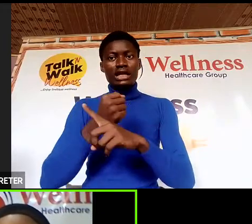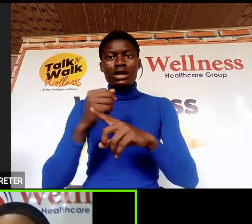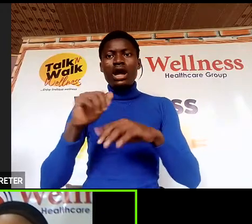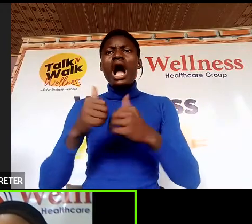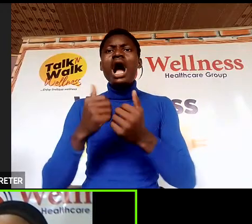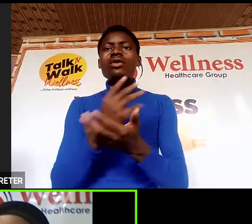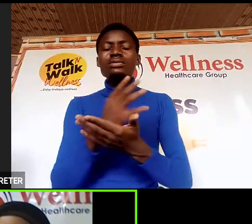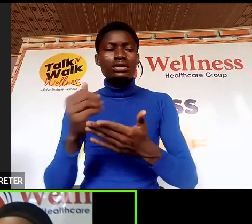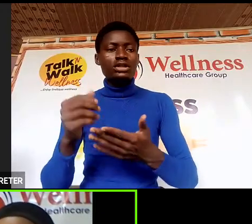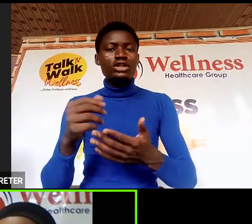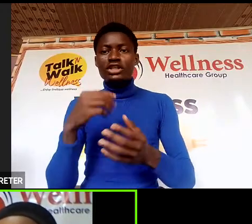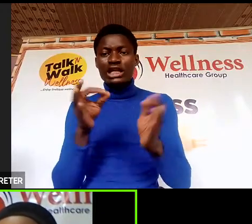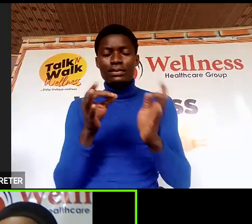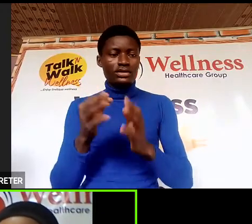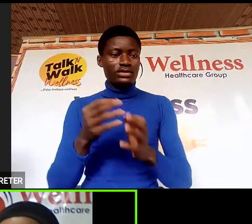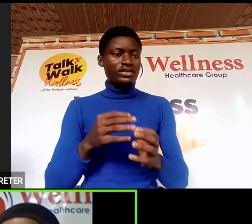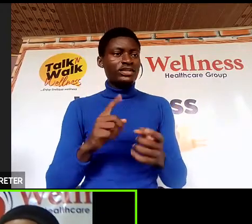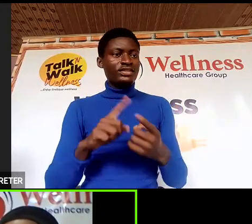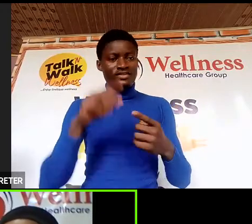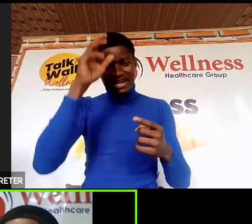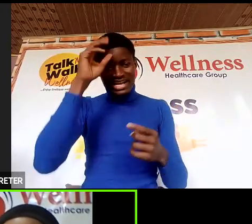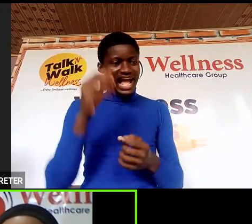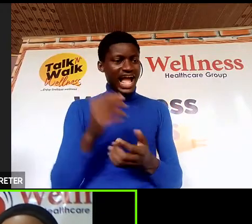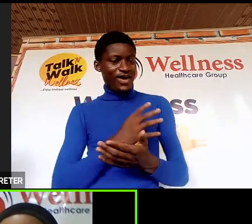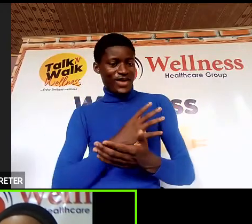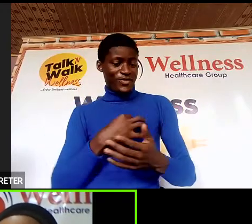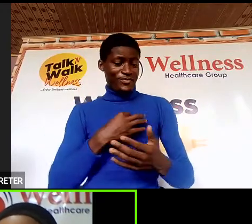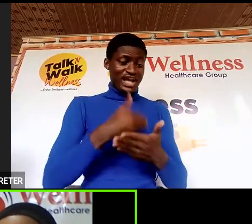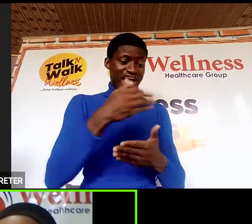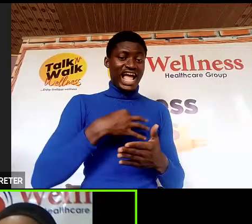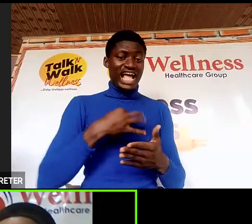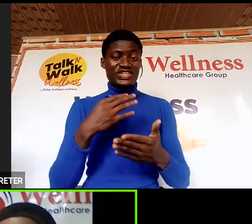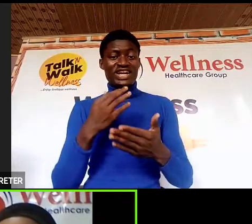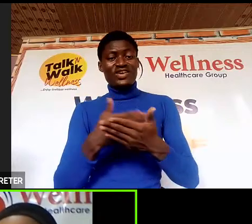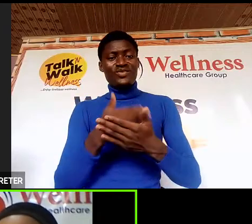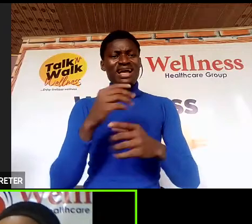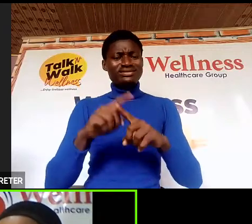I said, how can it be the mindset of the poor? He said, the mindset of the poor is to spend all.